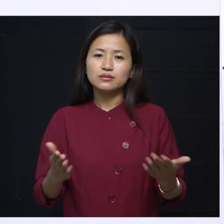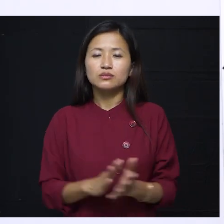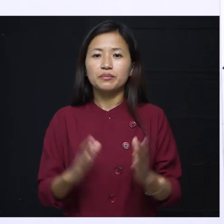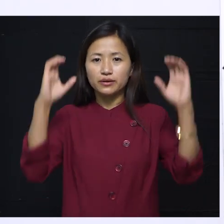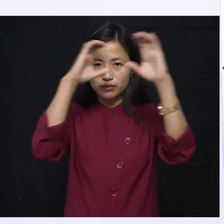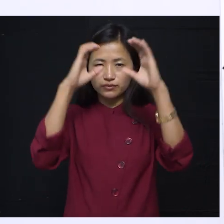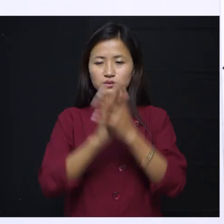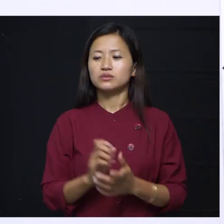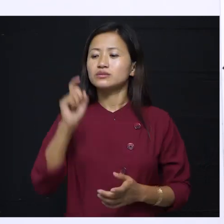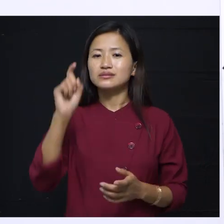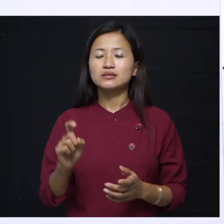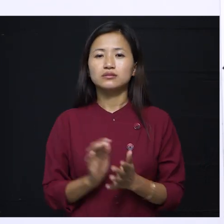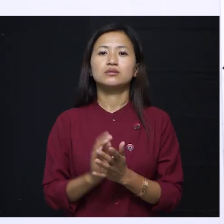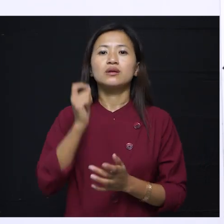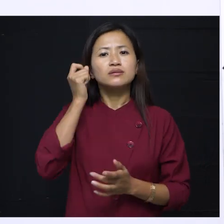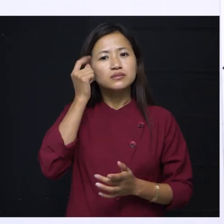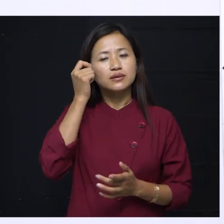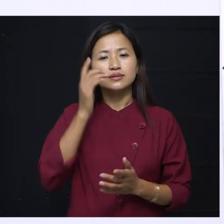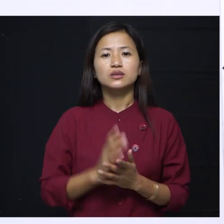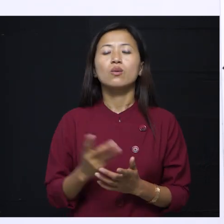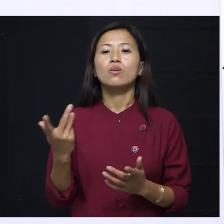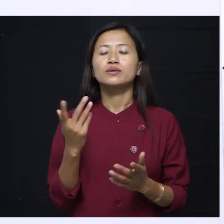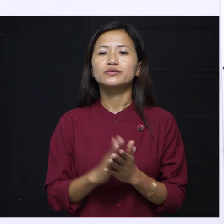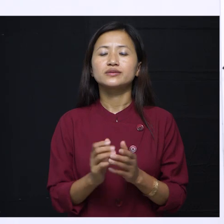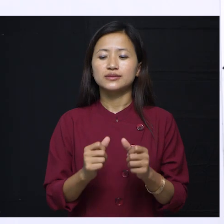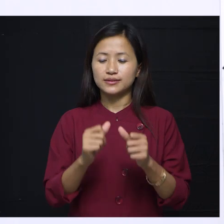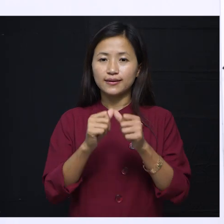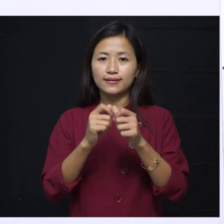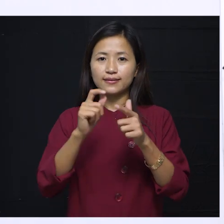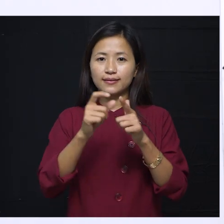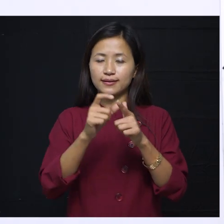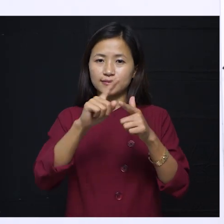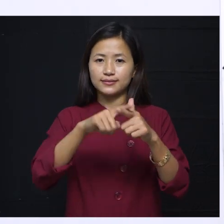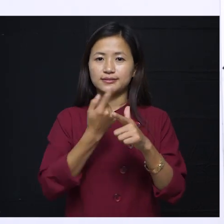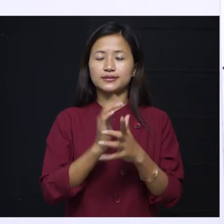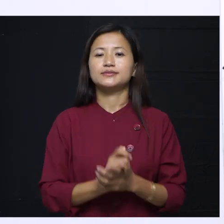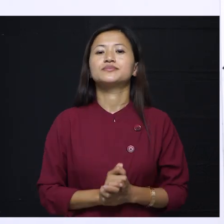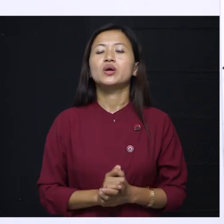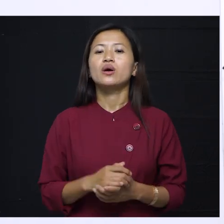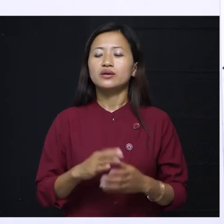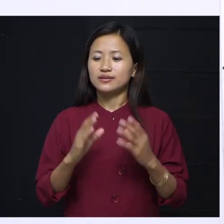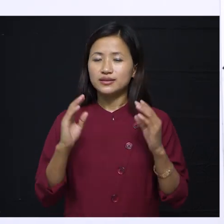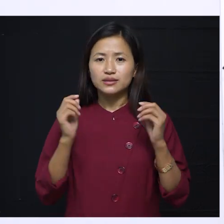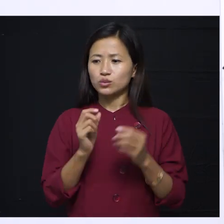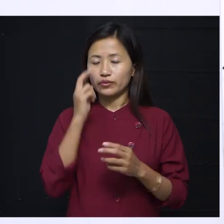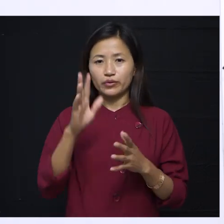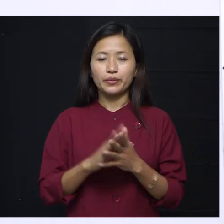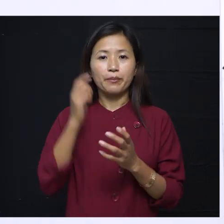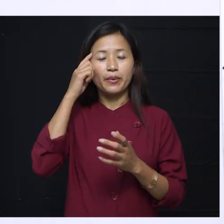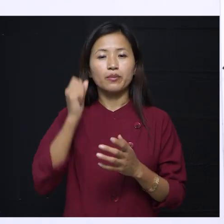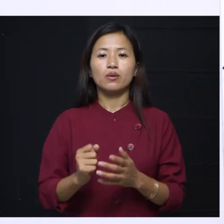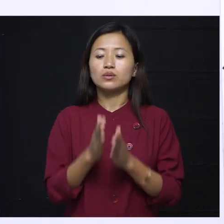need to understand the order or the sequence of adjectives. And this would come in really handy if you can remember